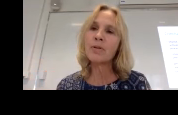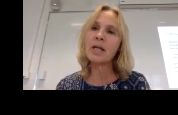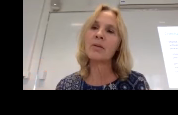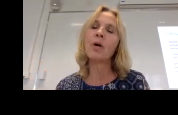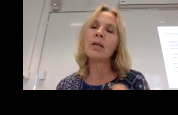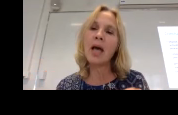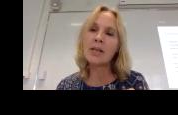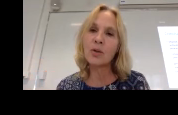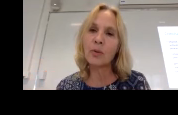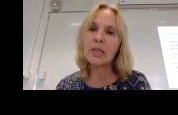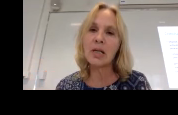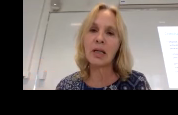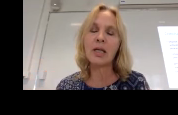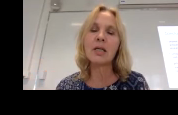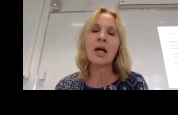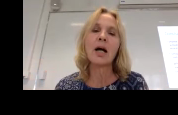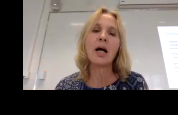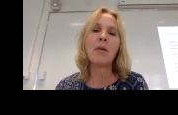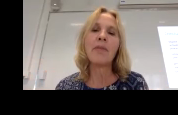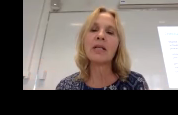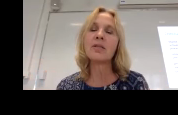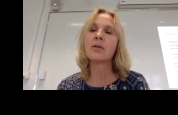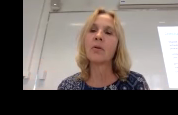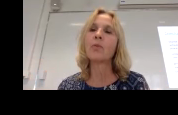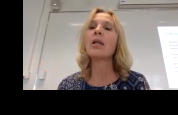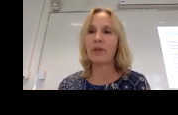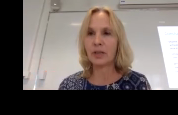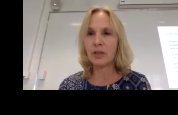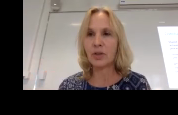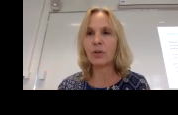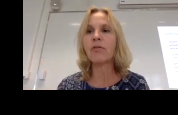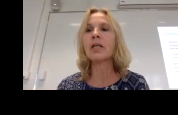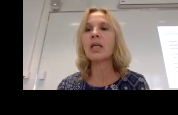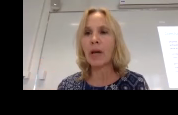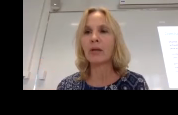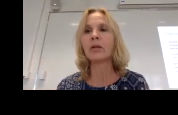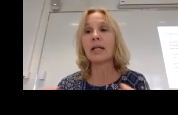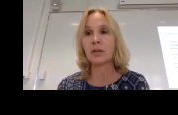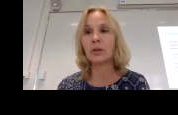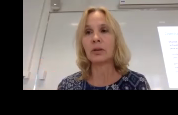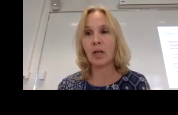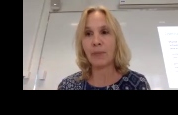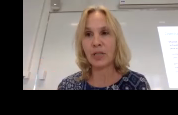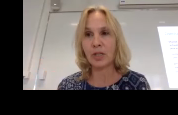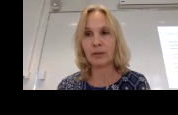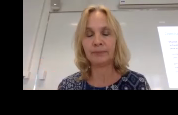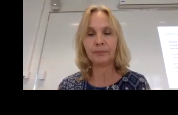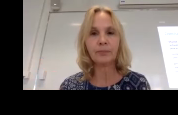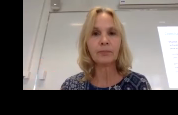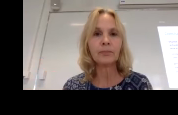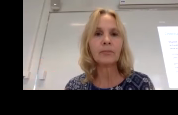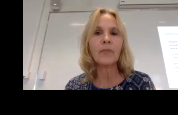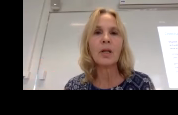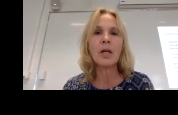going to present one last quick study that's relevant to thinking about lexical competition.